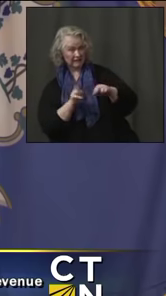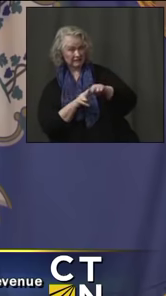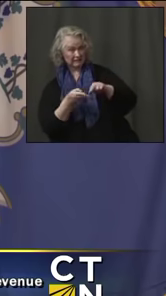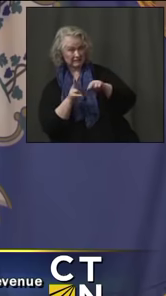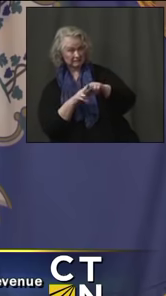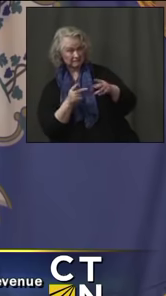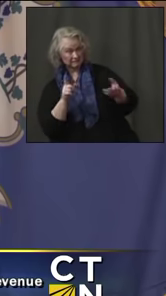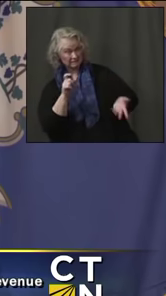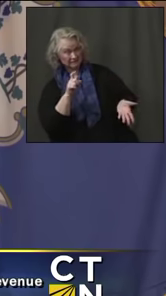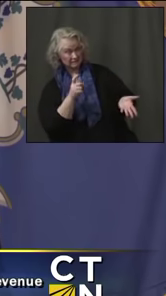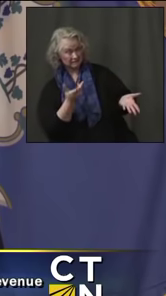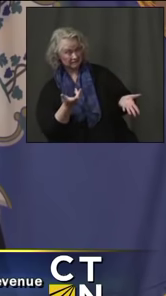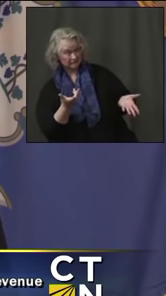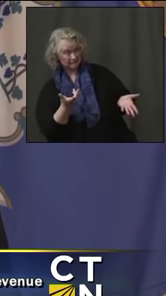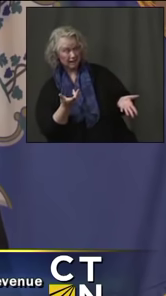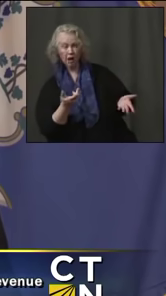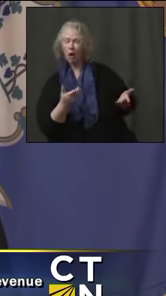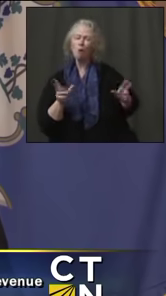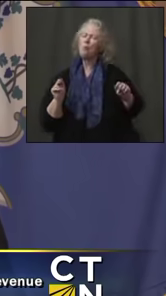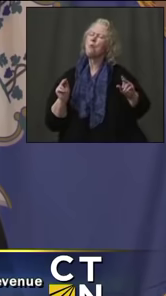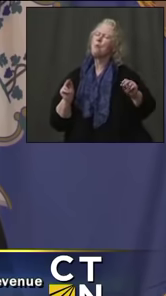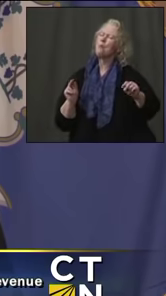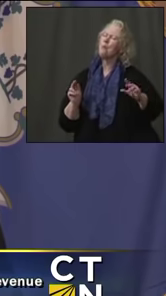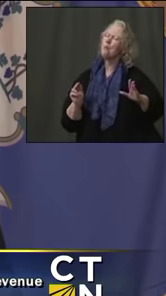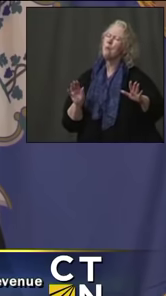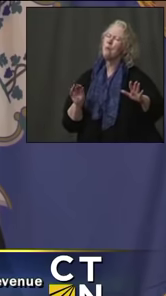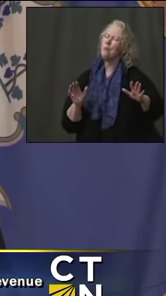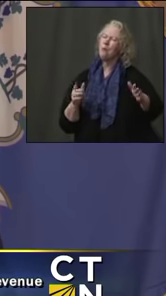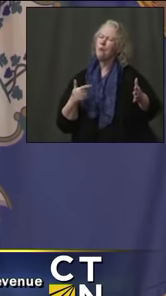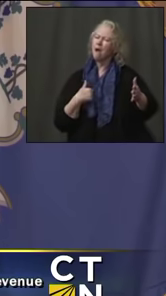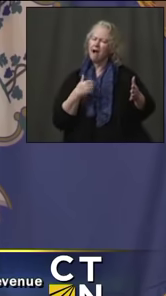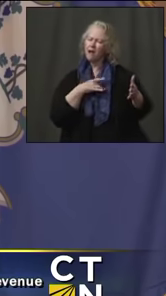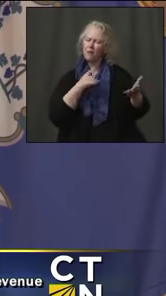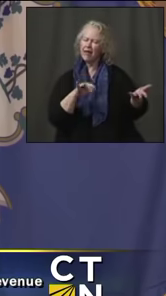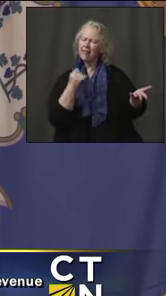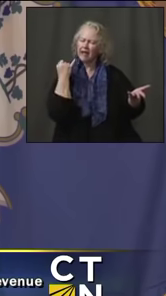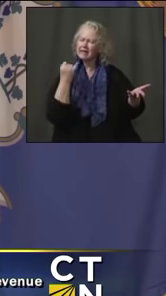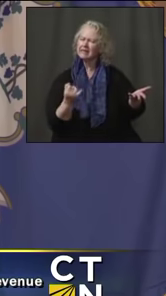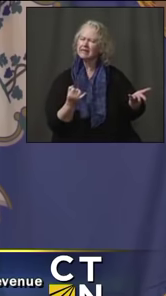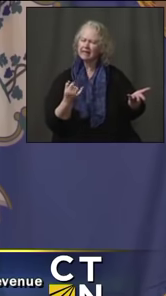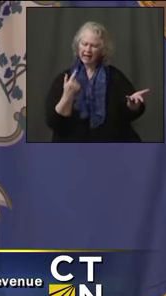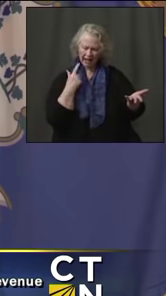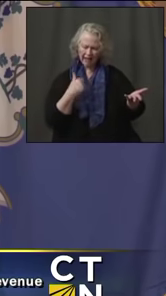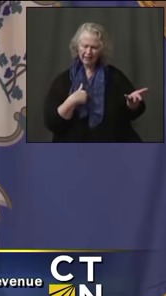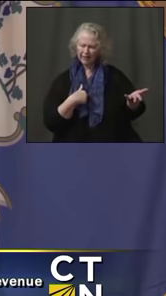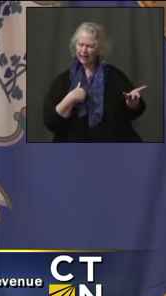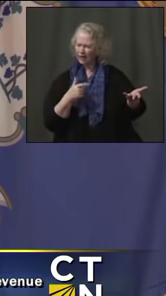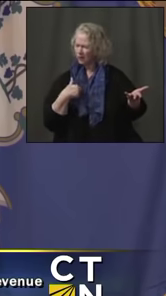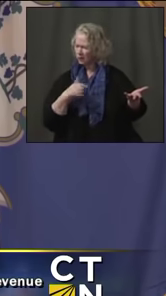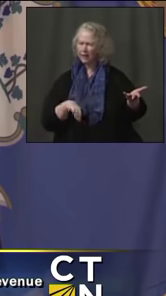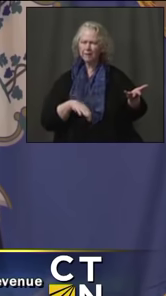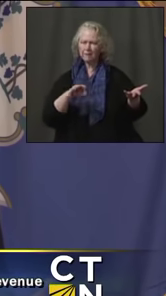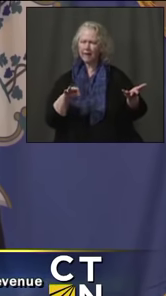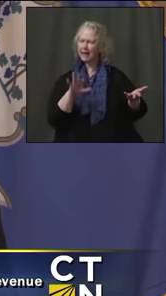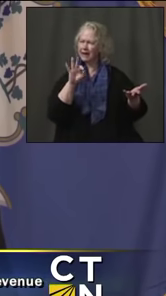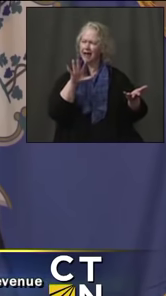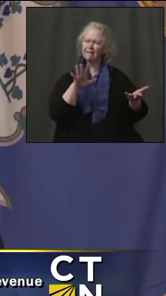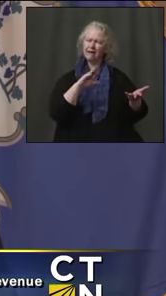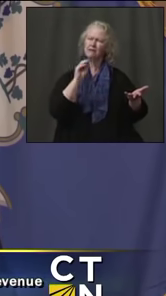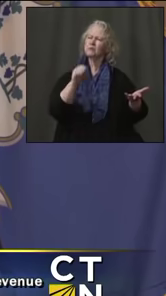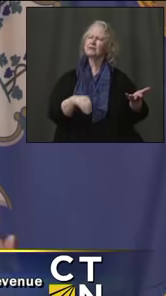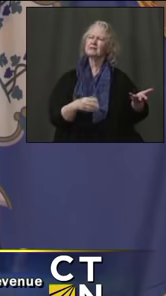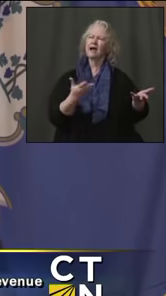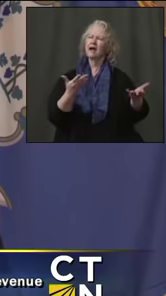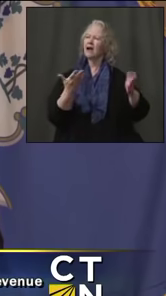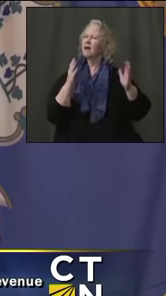that. No, I mean, I didn't like it last time because Connecticut paid 95% of that, as opposed to